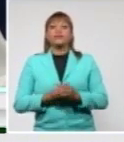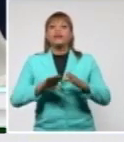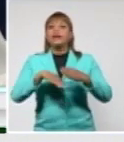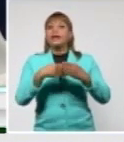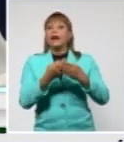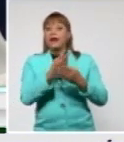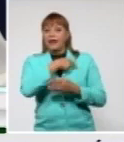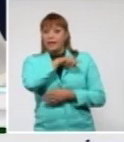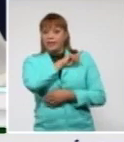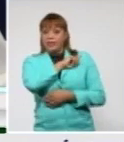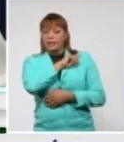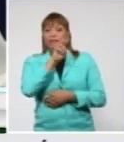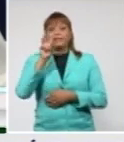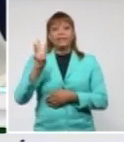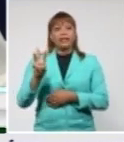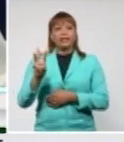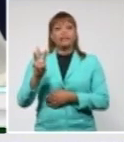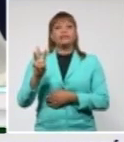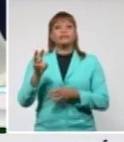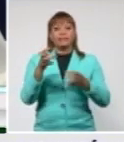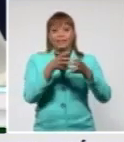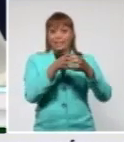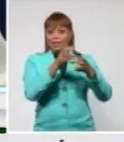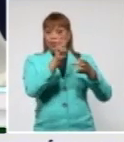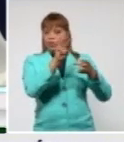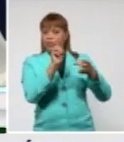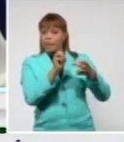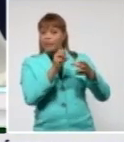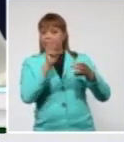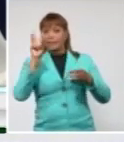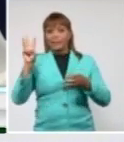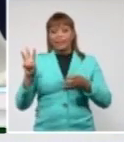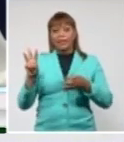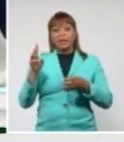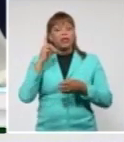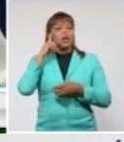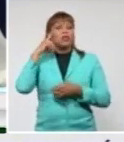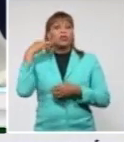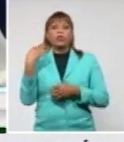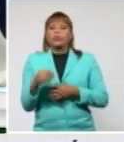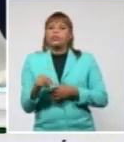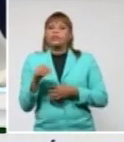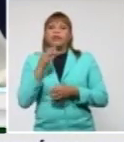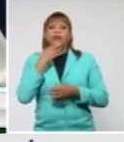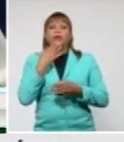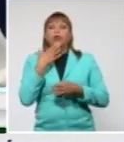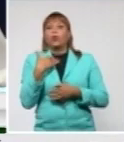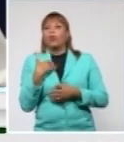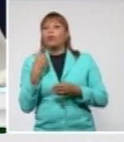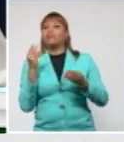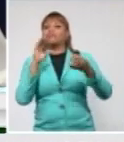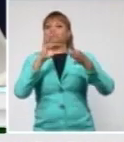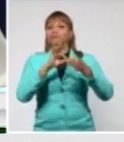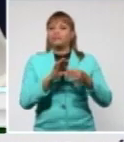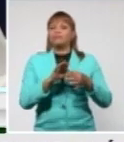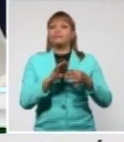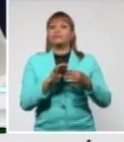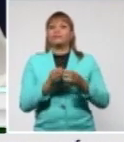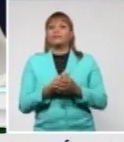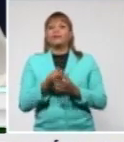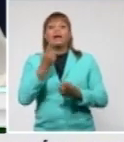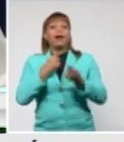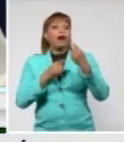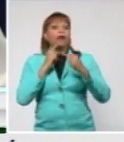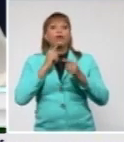92.8% have recovered from the virus and been discharged from hospital. Meanwhile, 10 people to have